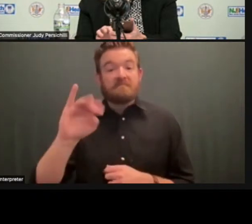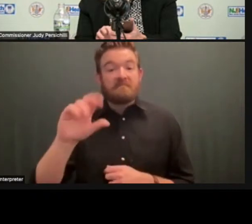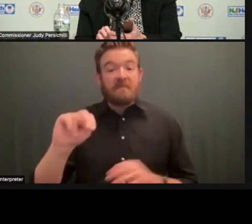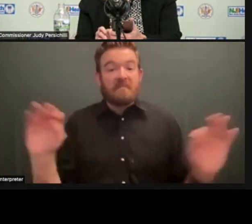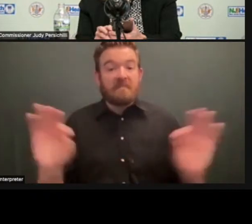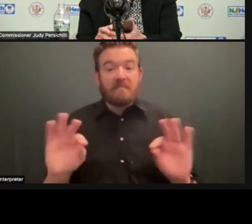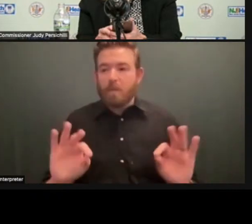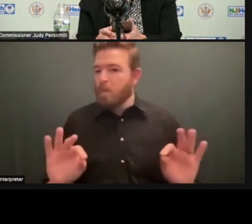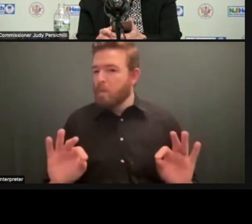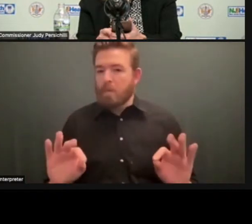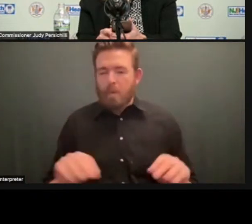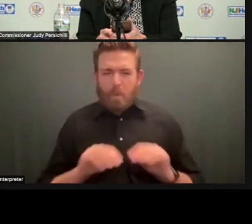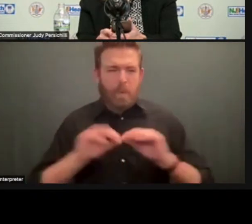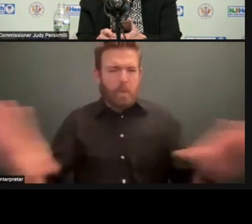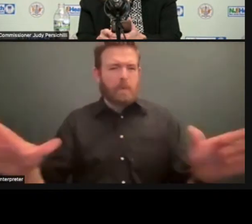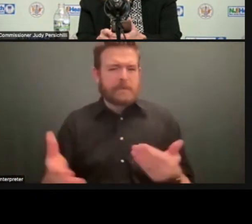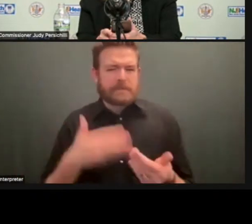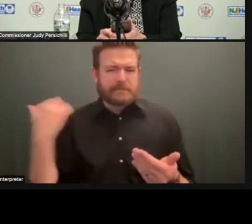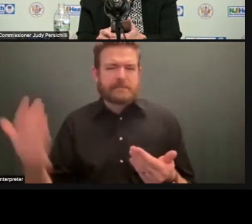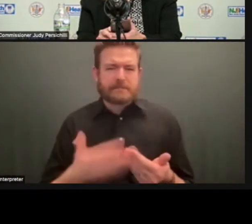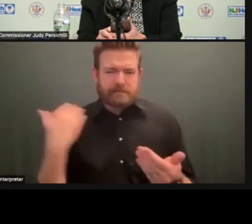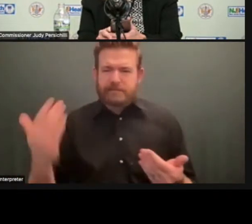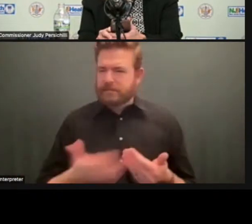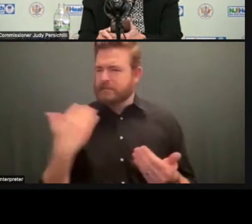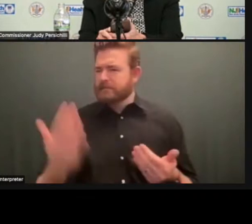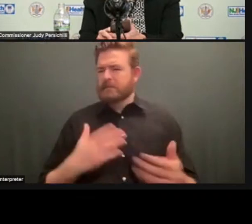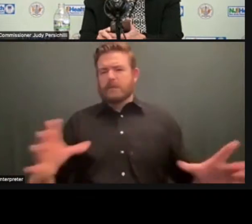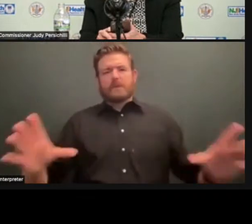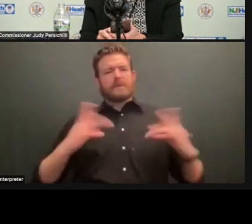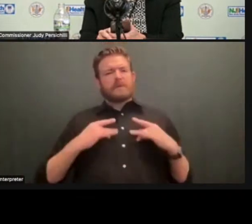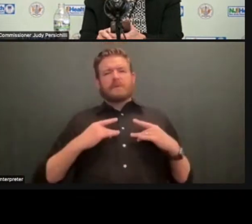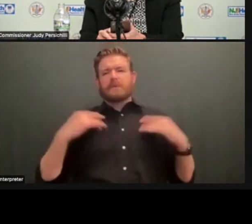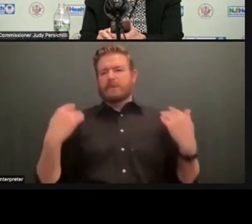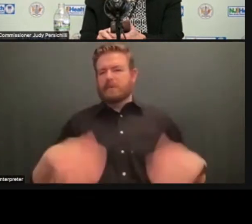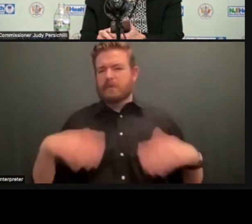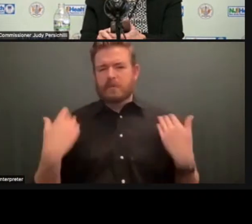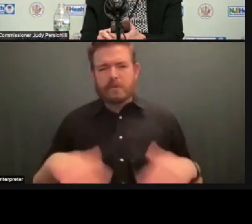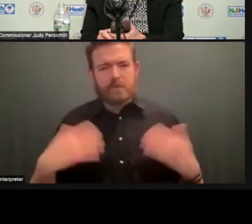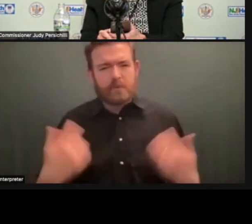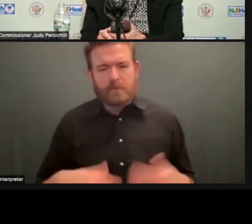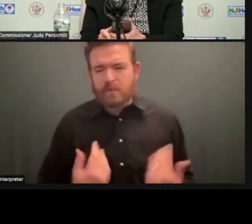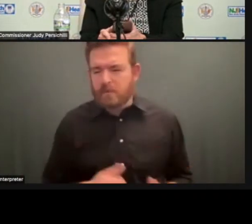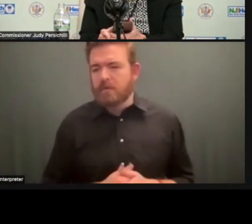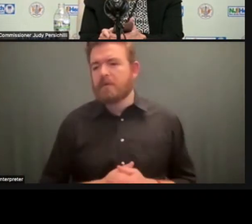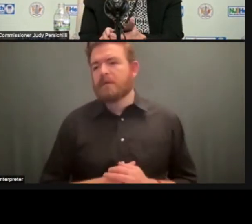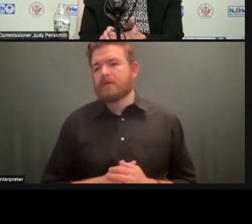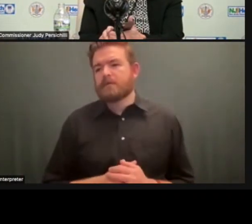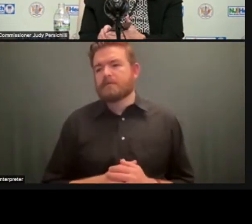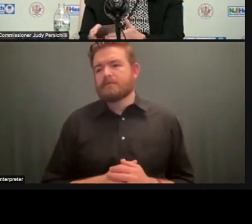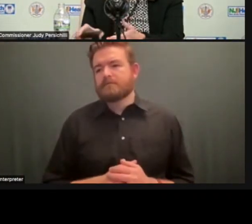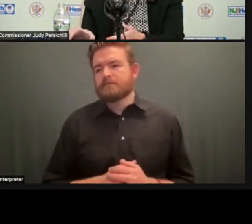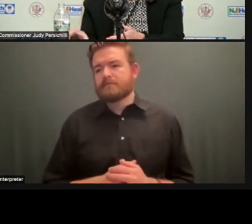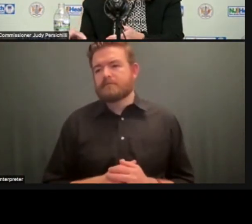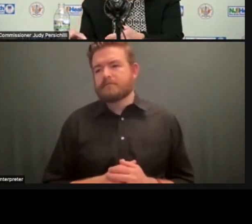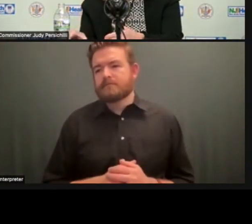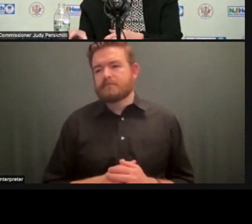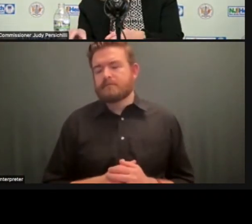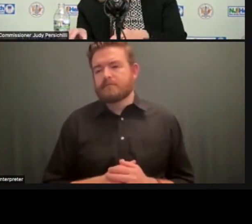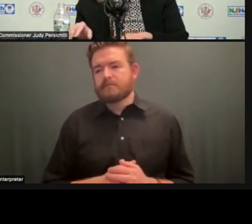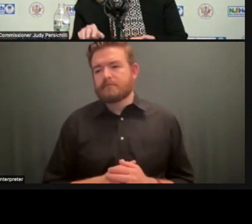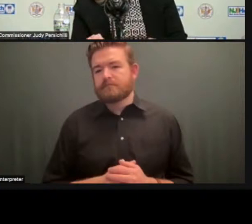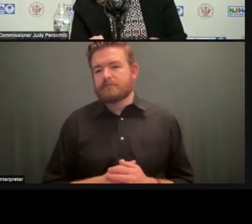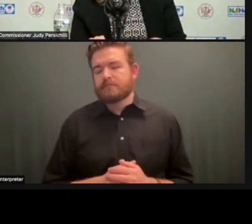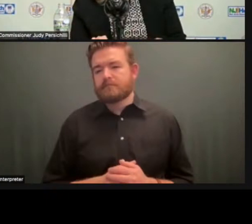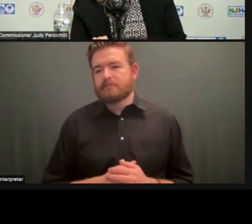that. This thing is crazy transmissible. But if you've done the right thing, double vax, boosted, wear a mask,